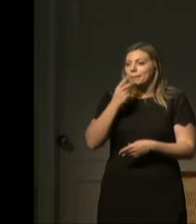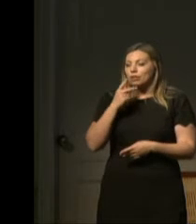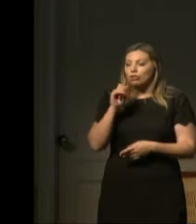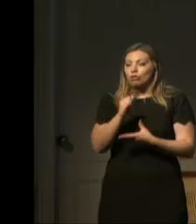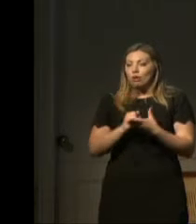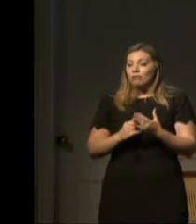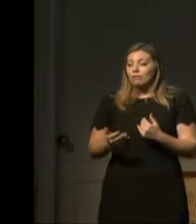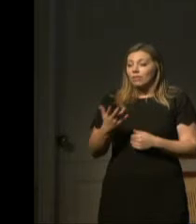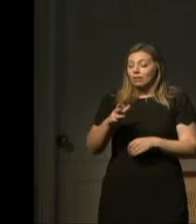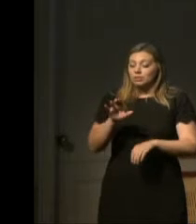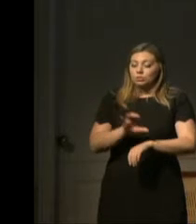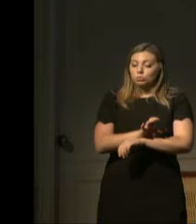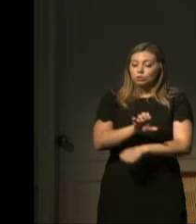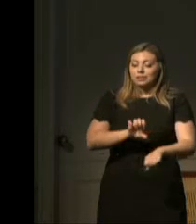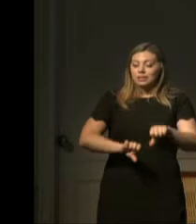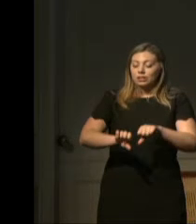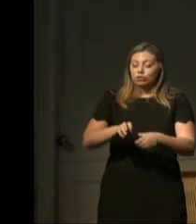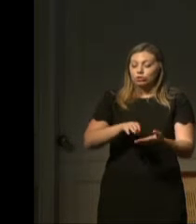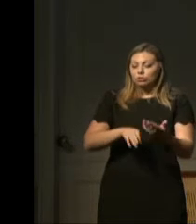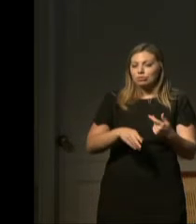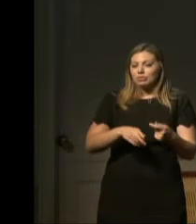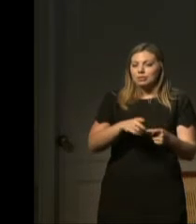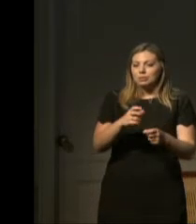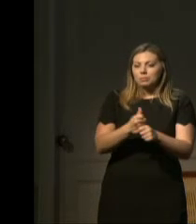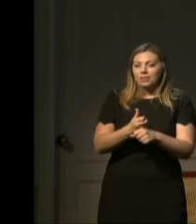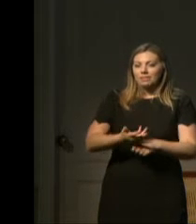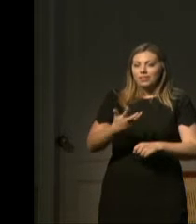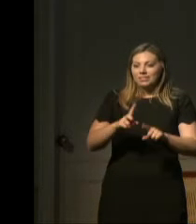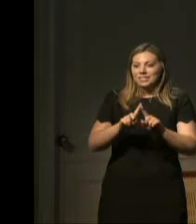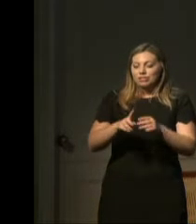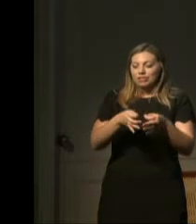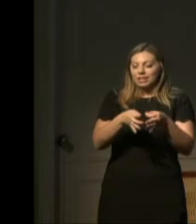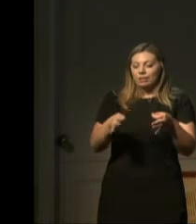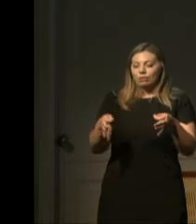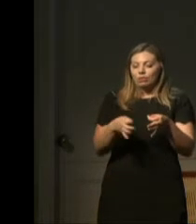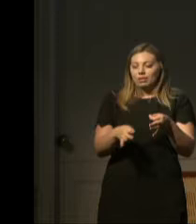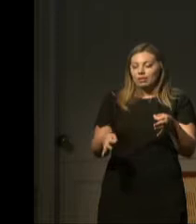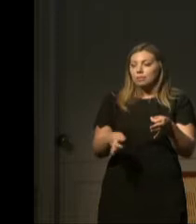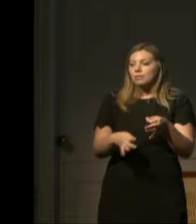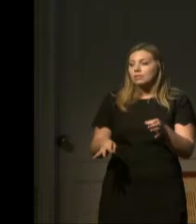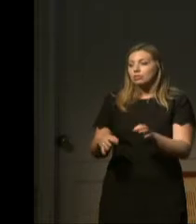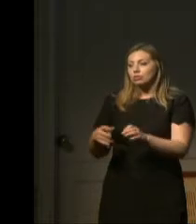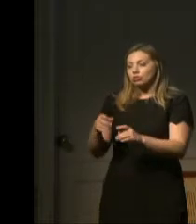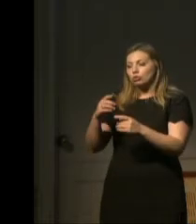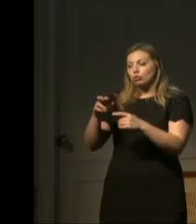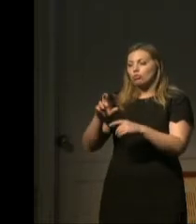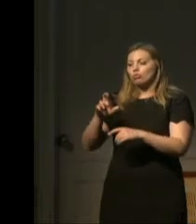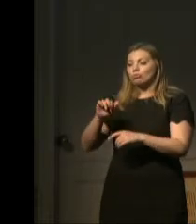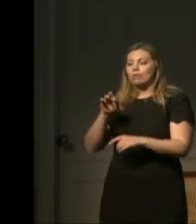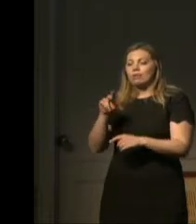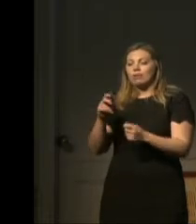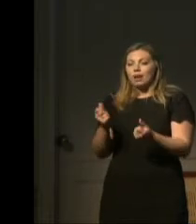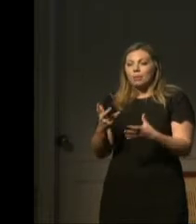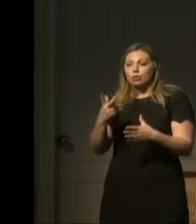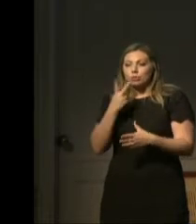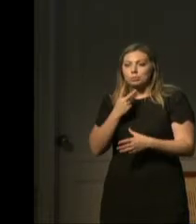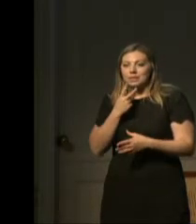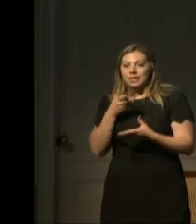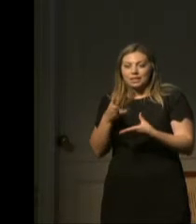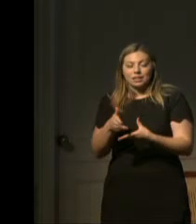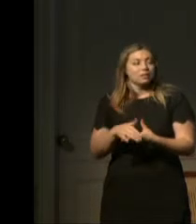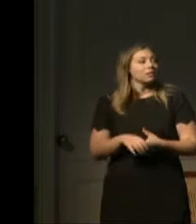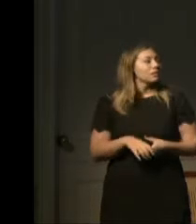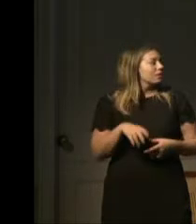science students developed 5 very different algorithms to rank the collection by its pinkness. This is